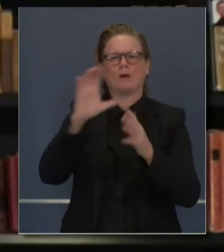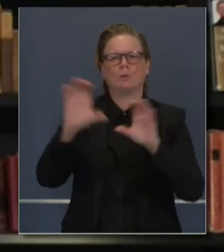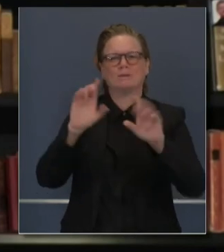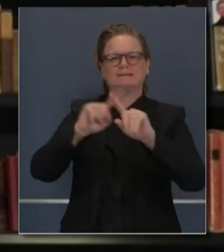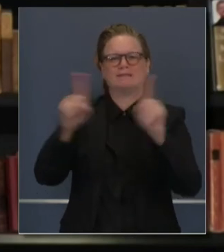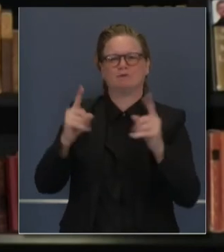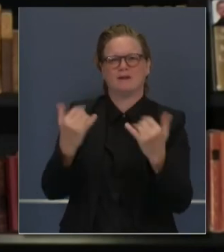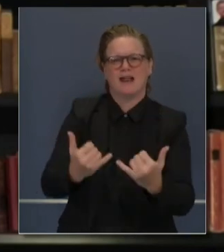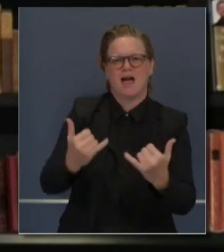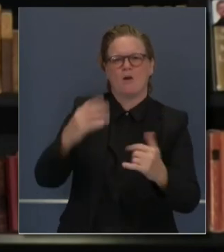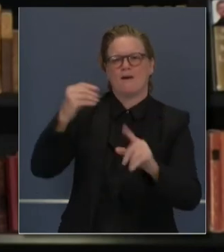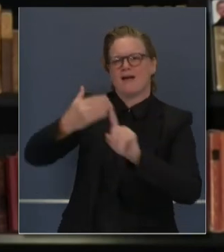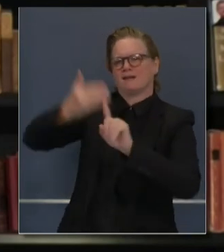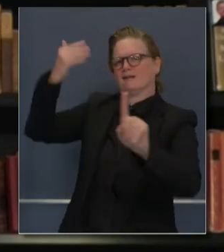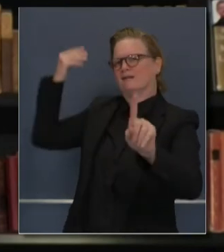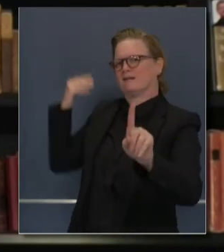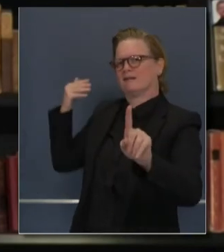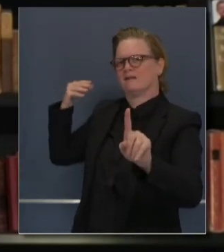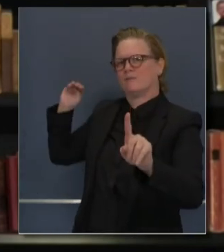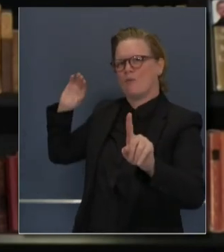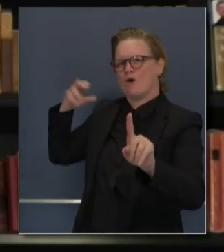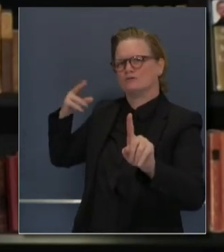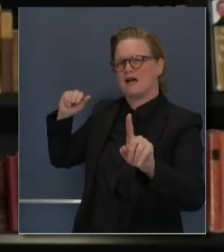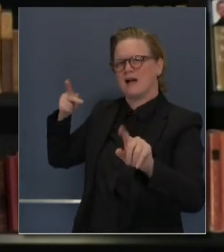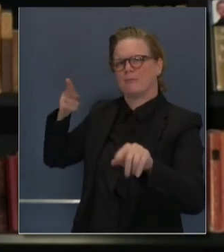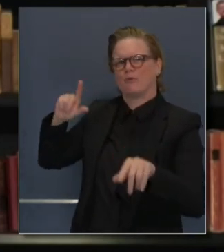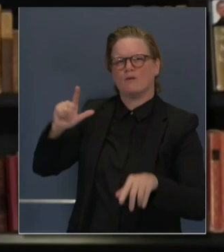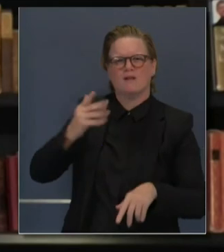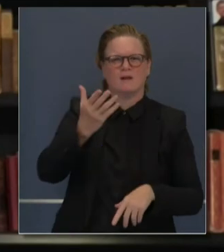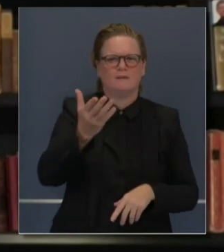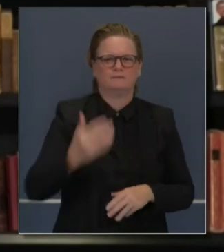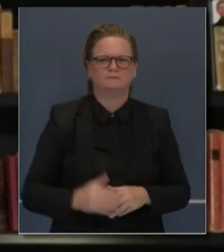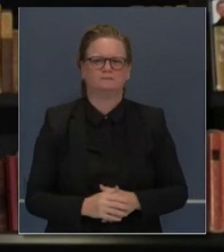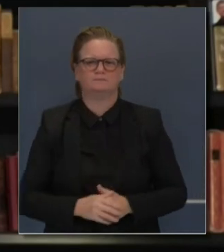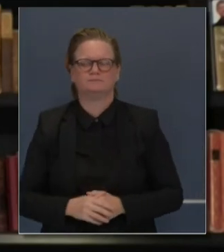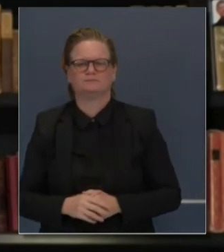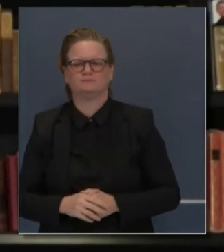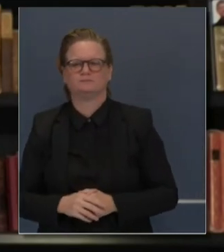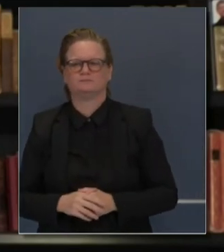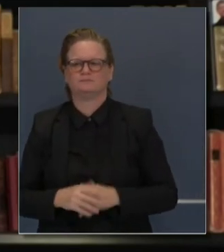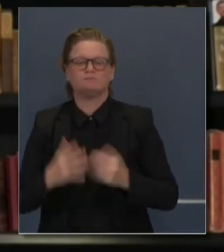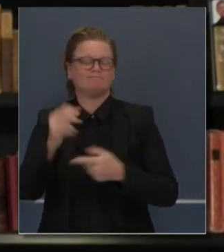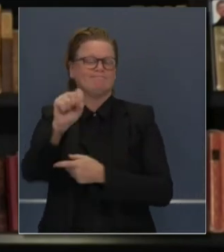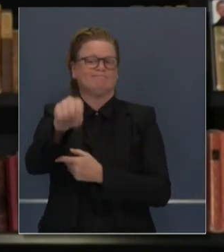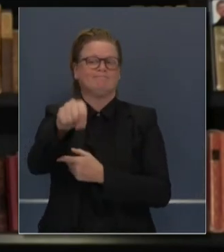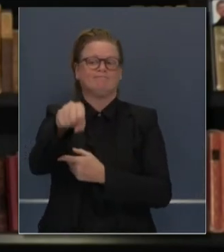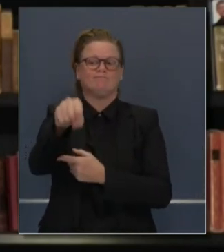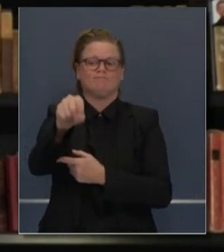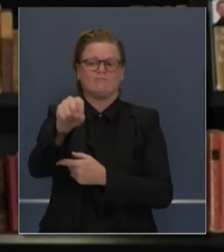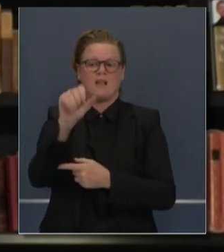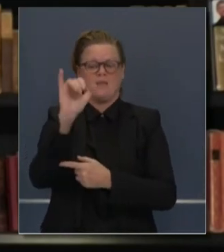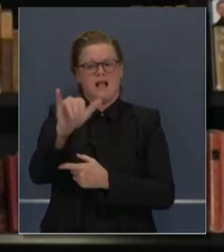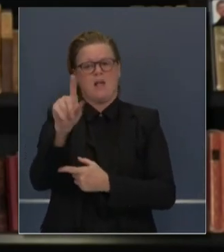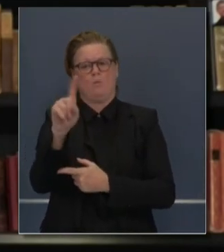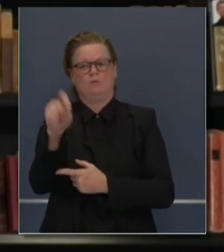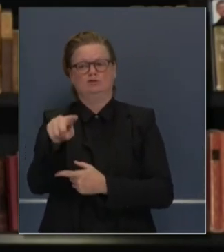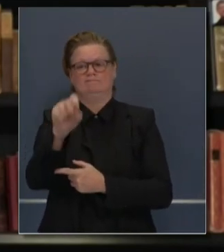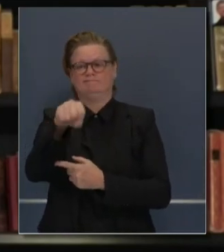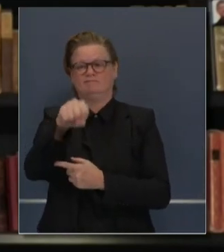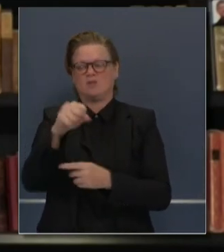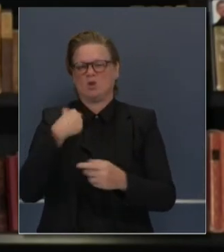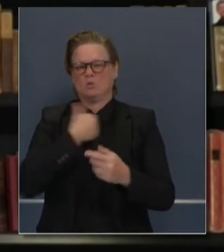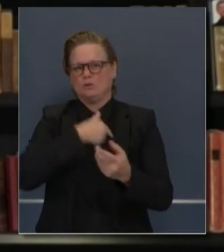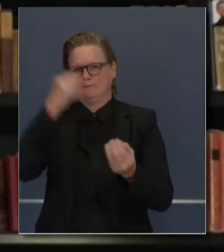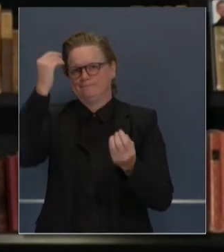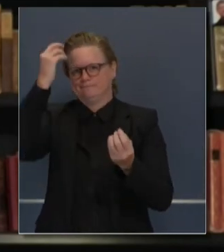few weeks? I really appreciate that question, because it's exactly the question we're asking everybody, not just ourselves, and really working